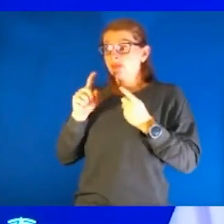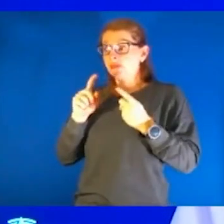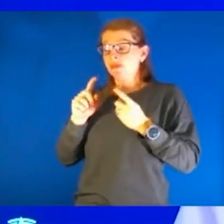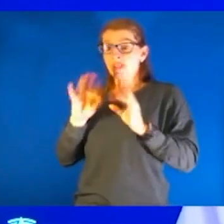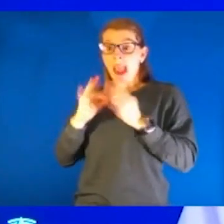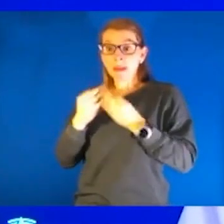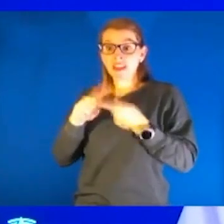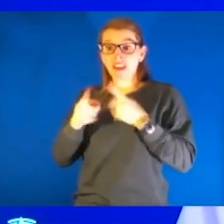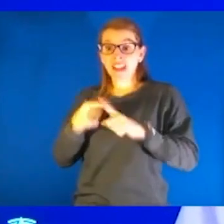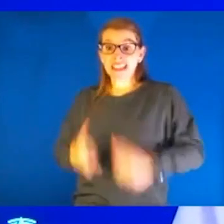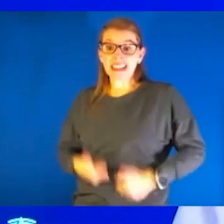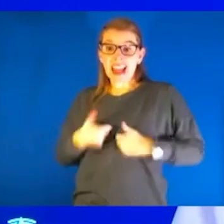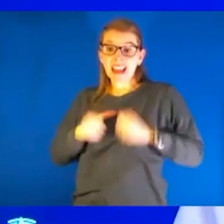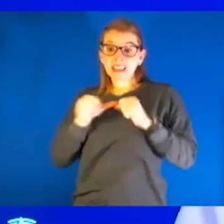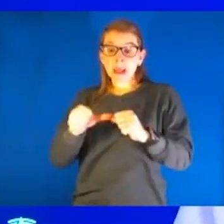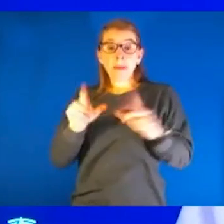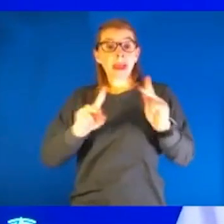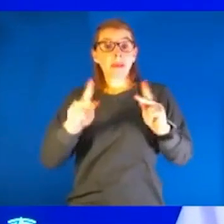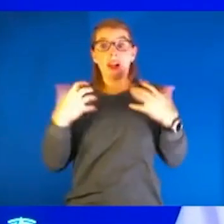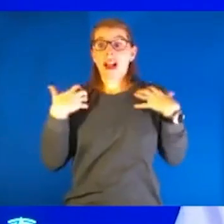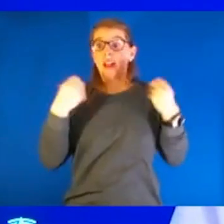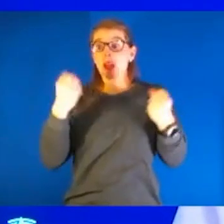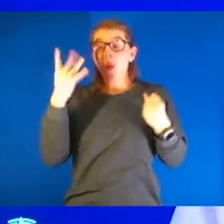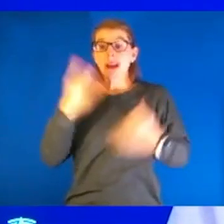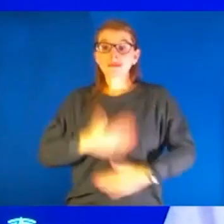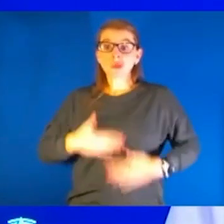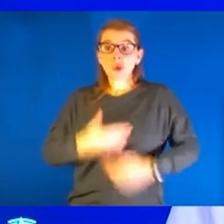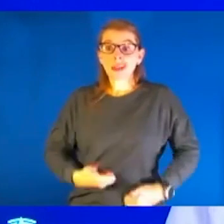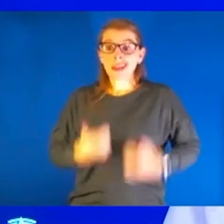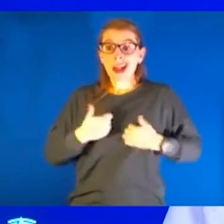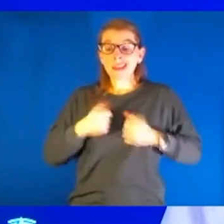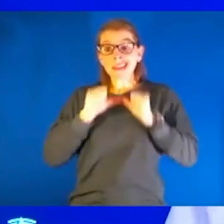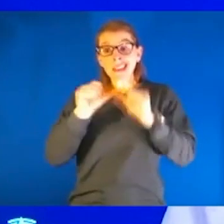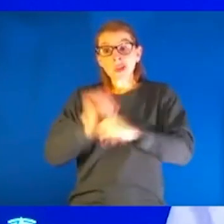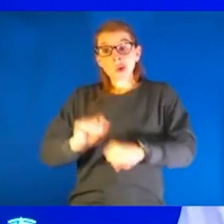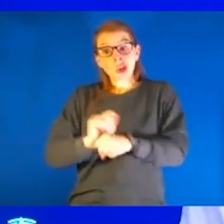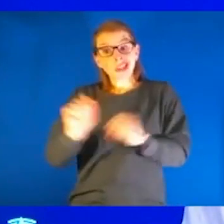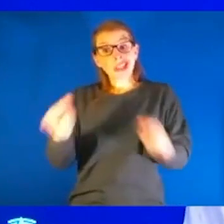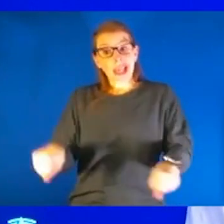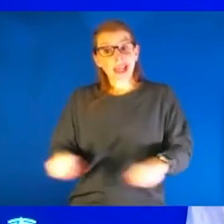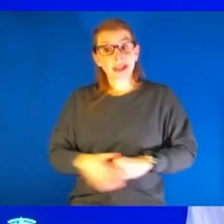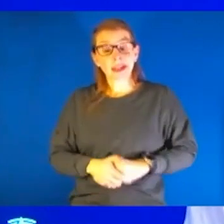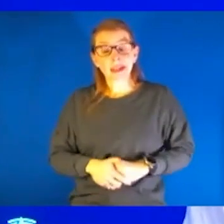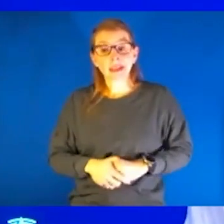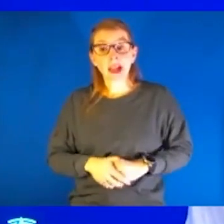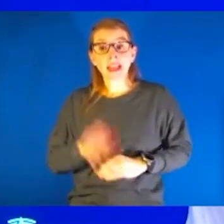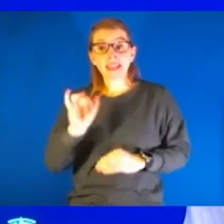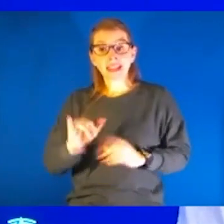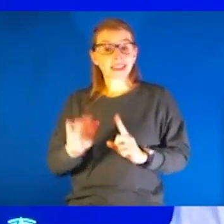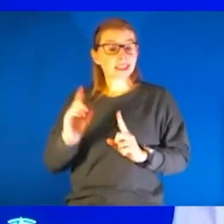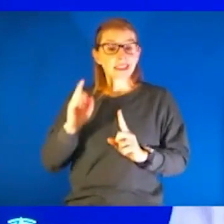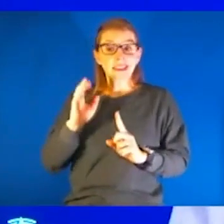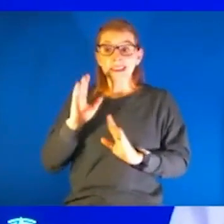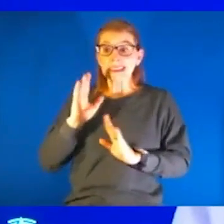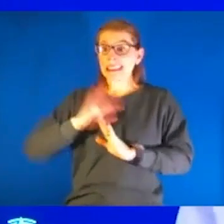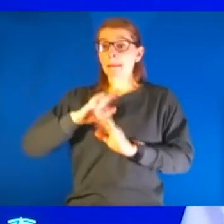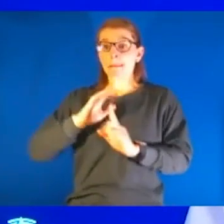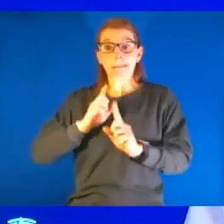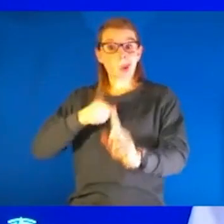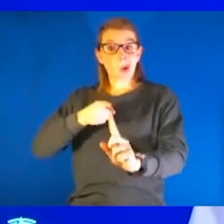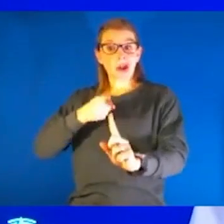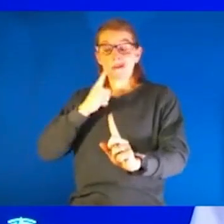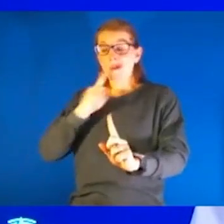that they can continue to have a good quality of life and continue to work. And so I think that is the main point of the